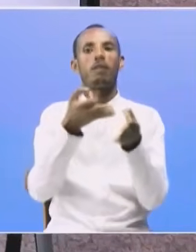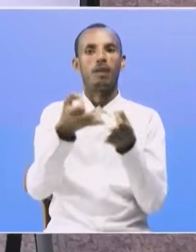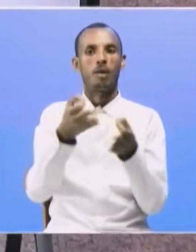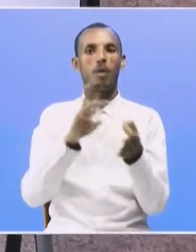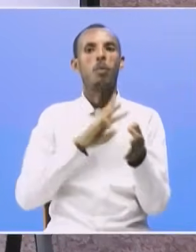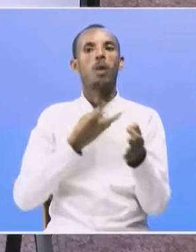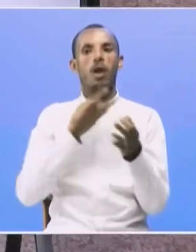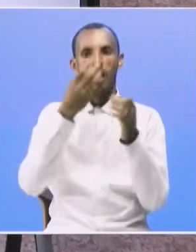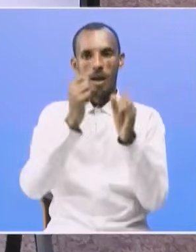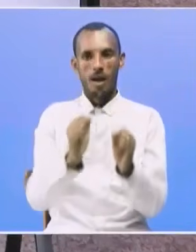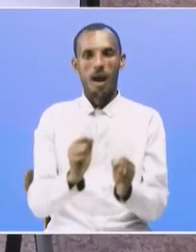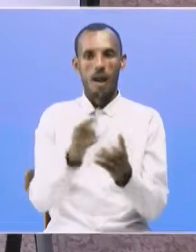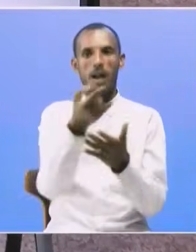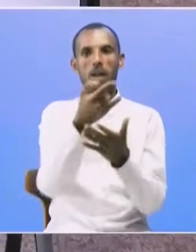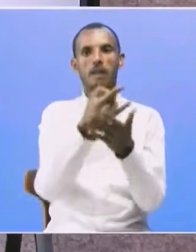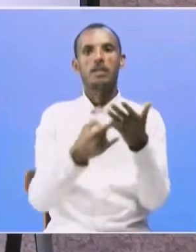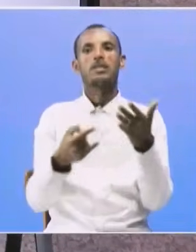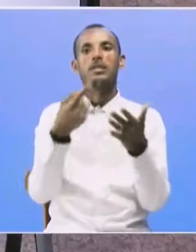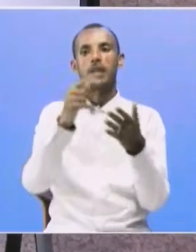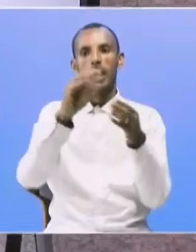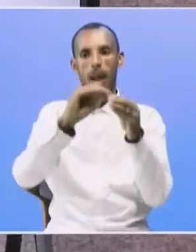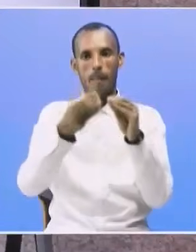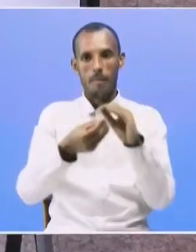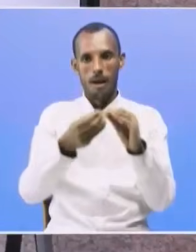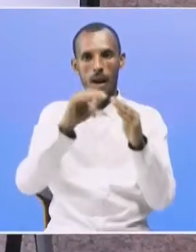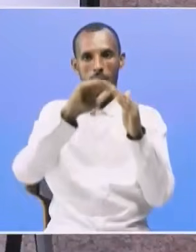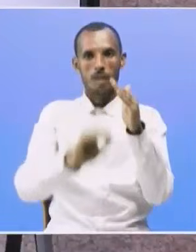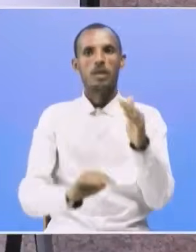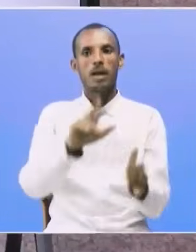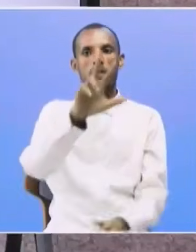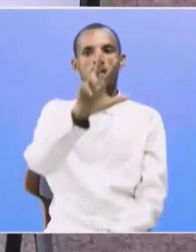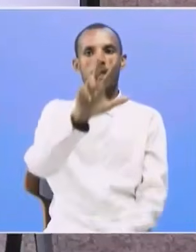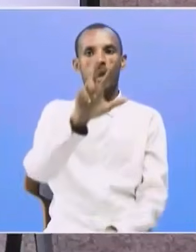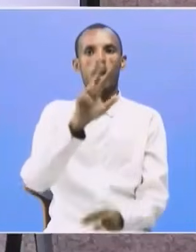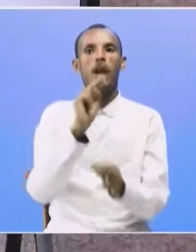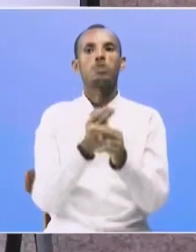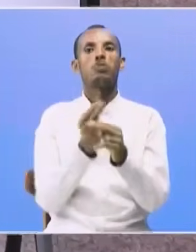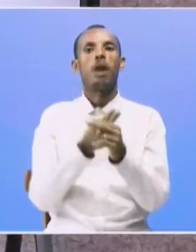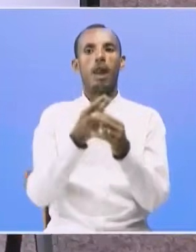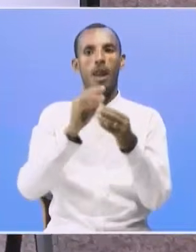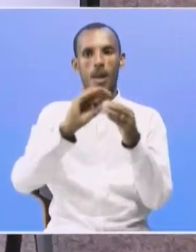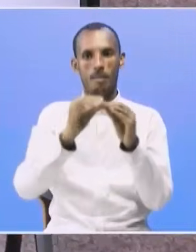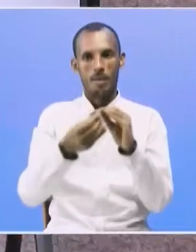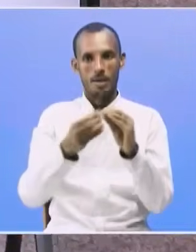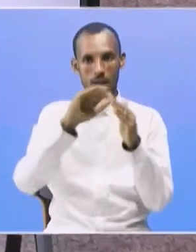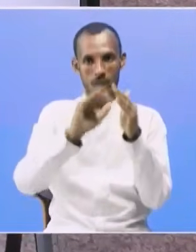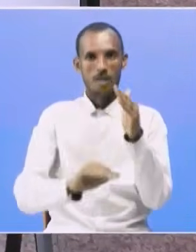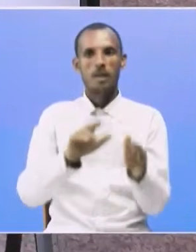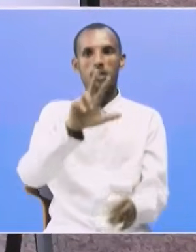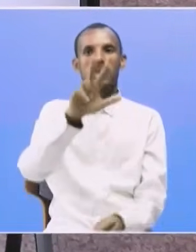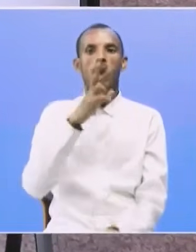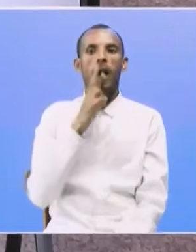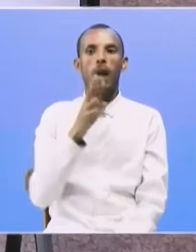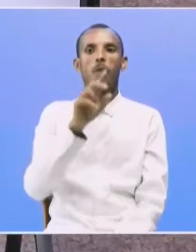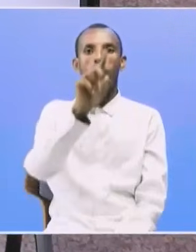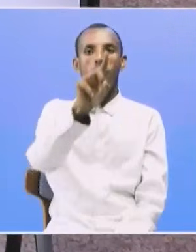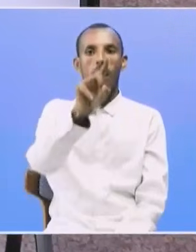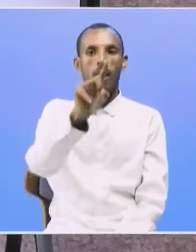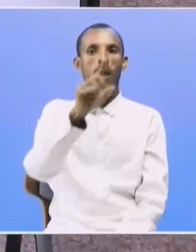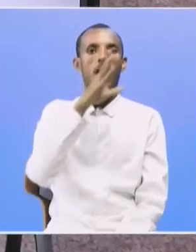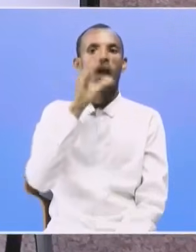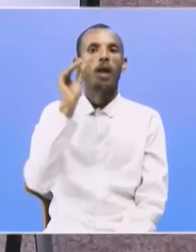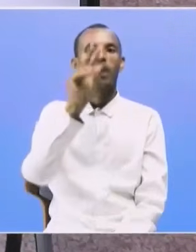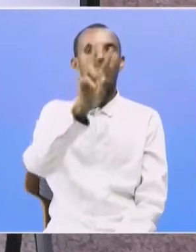list the numbers less than 3, natural number less than 3. These are 1 and